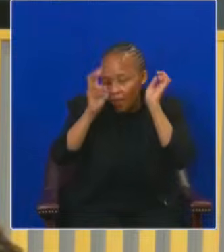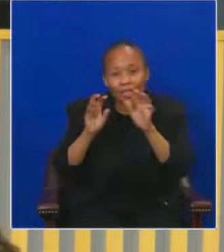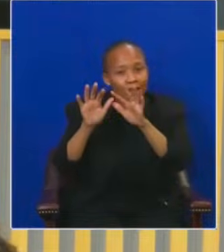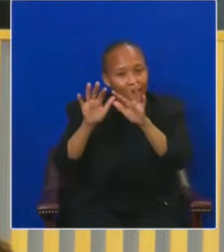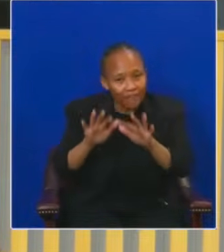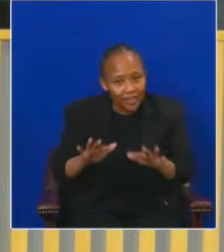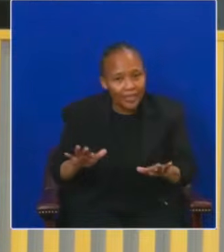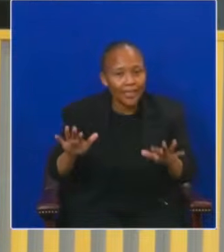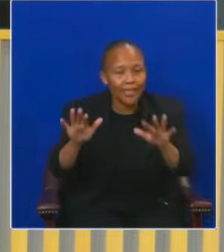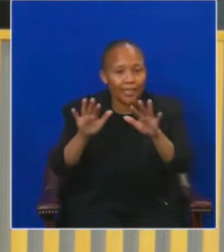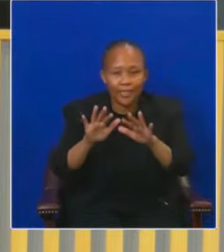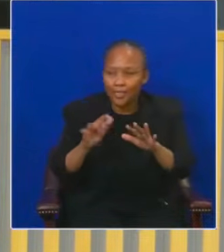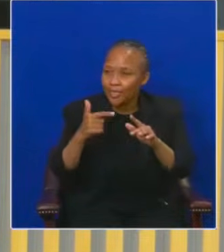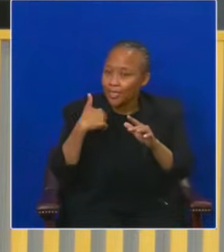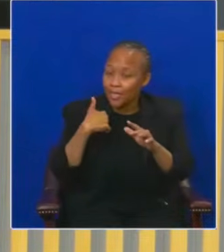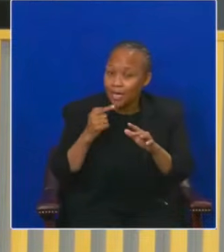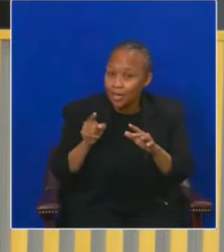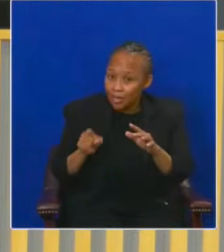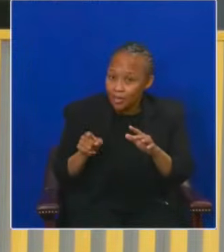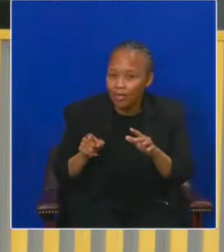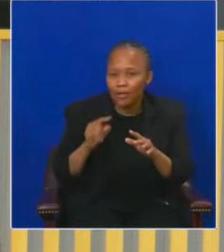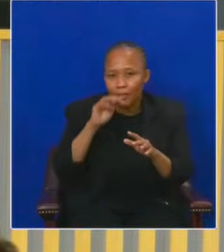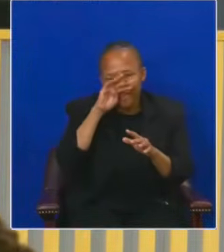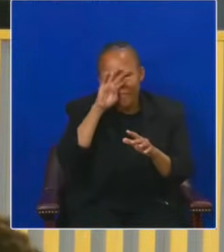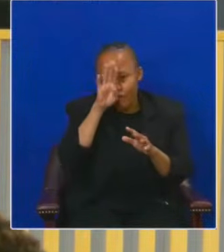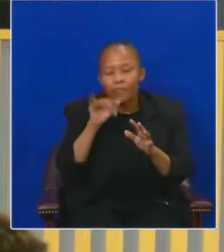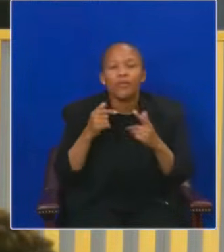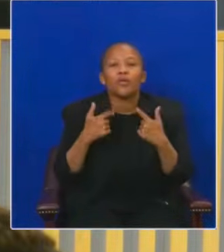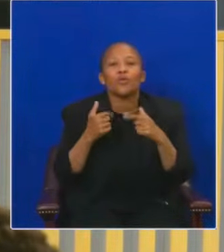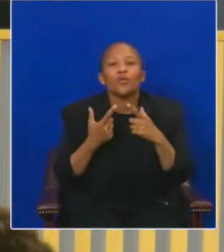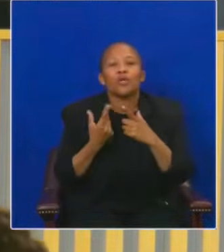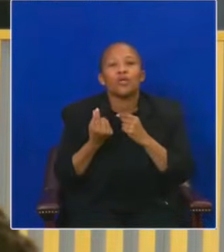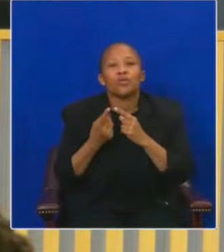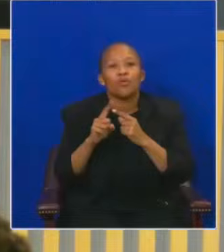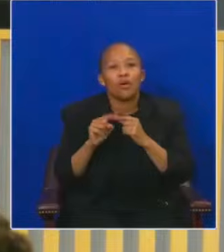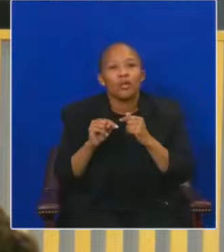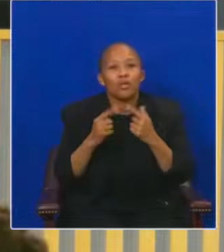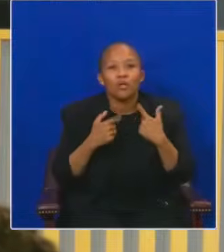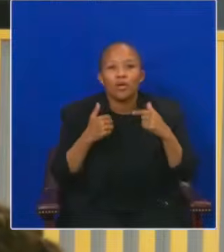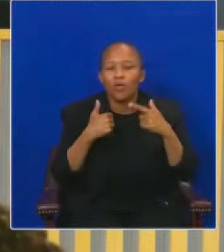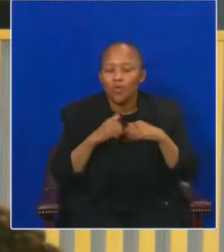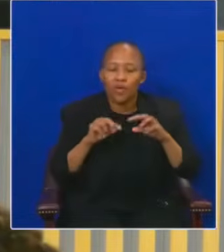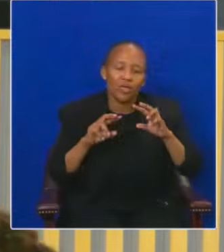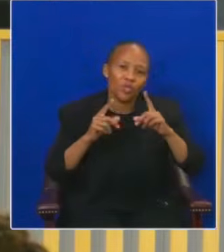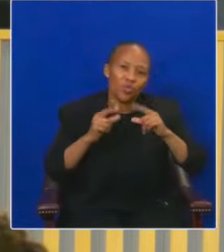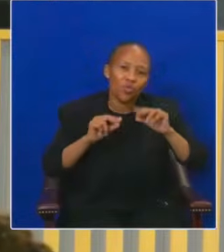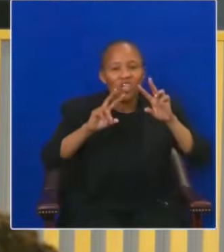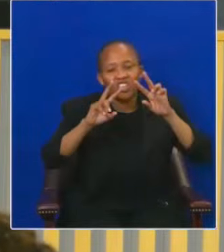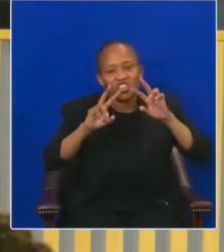whereby a search to his cell was conducted.